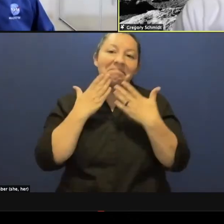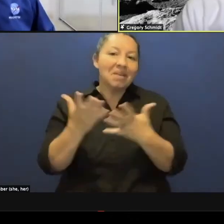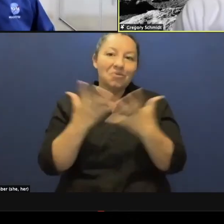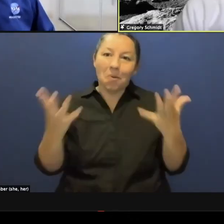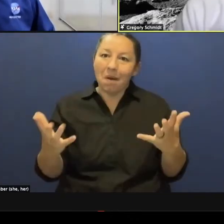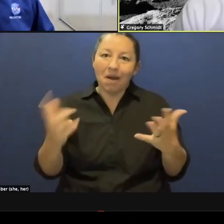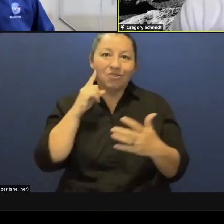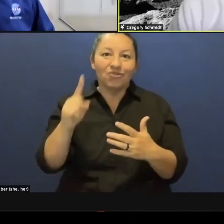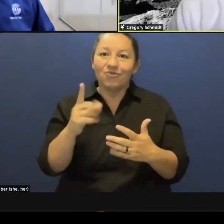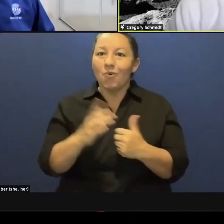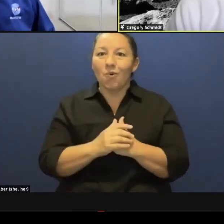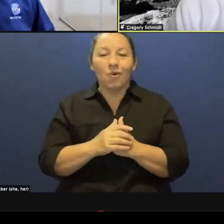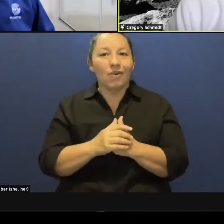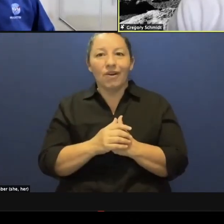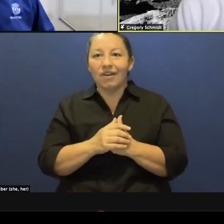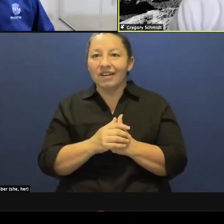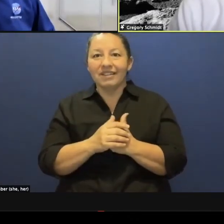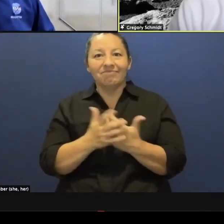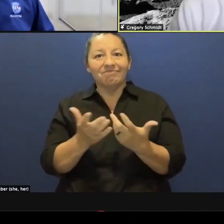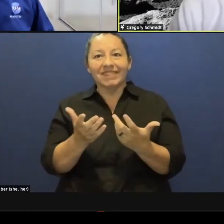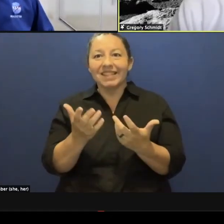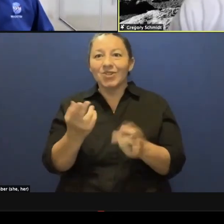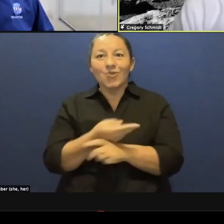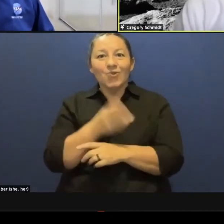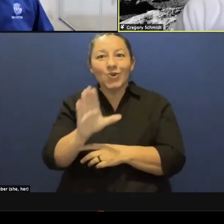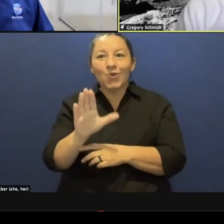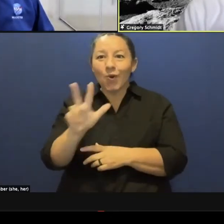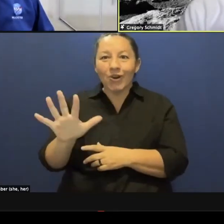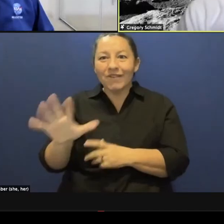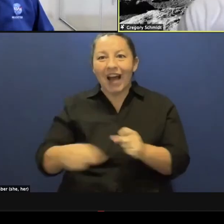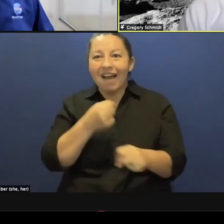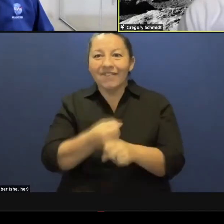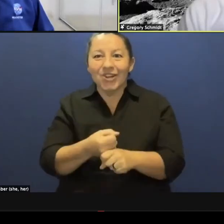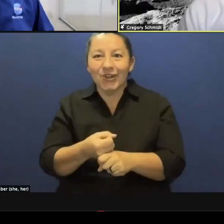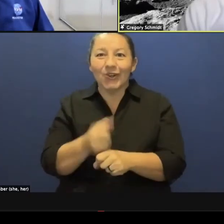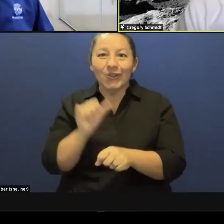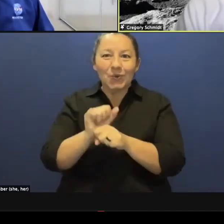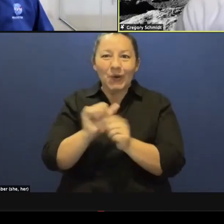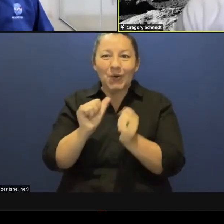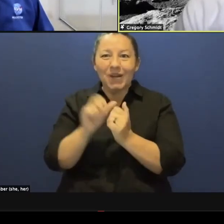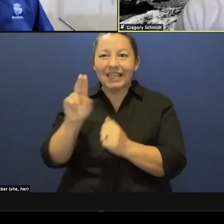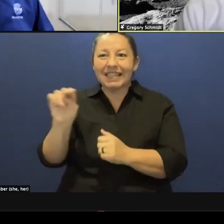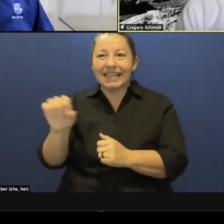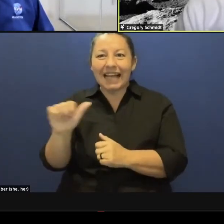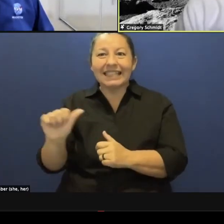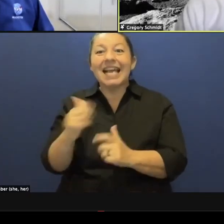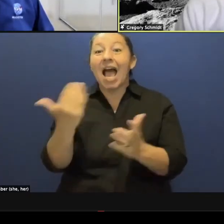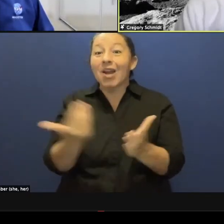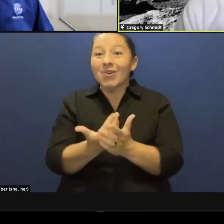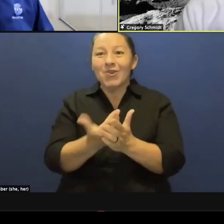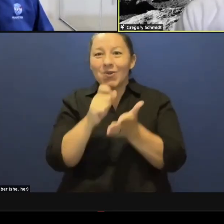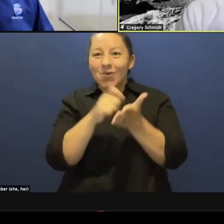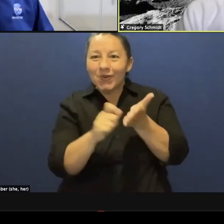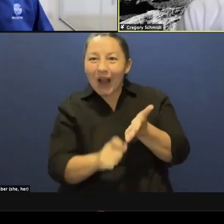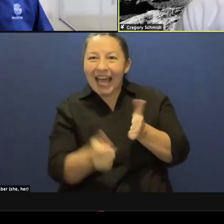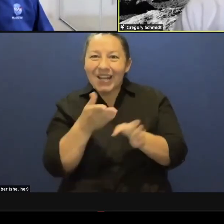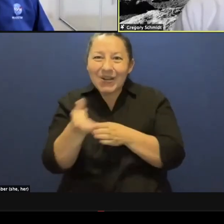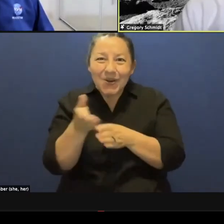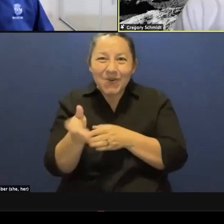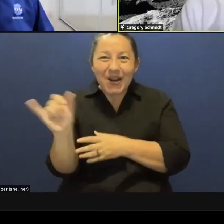for drawing upon your 35 years with NASA and your new literary career,